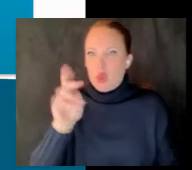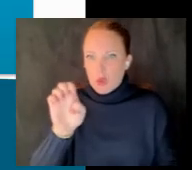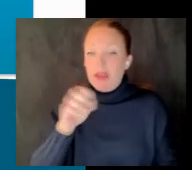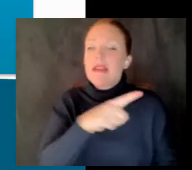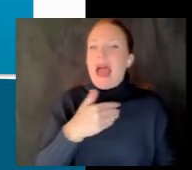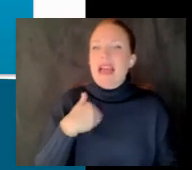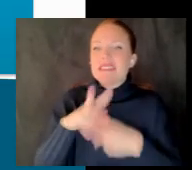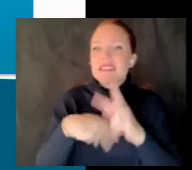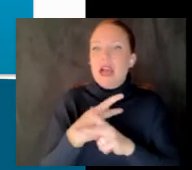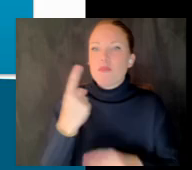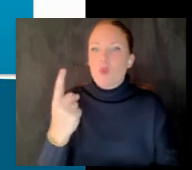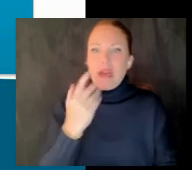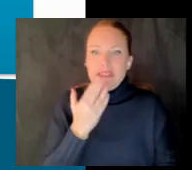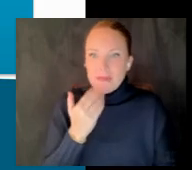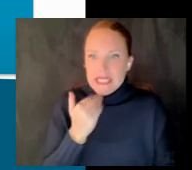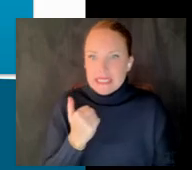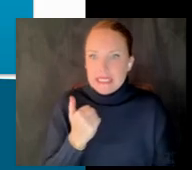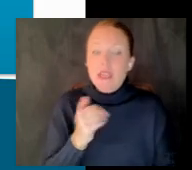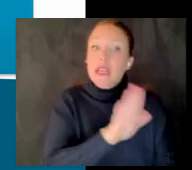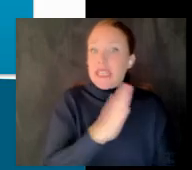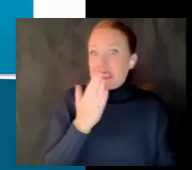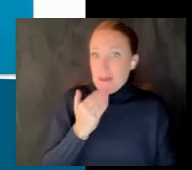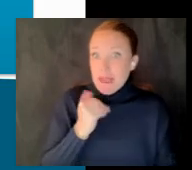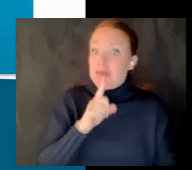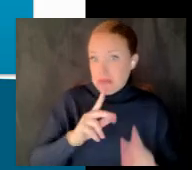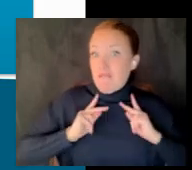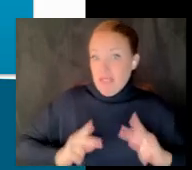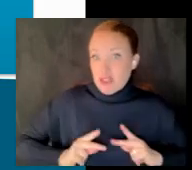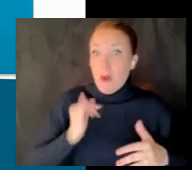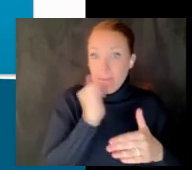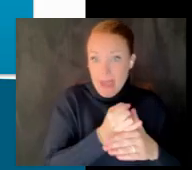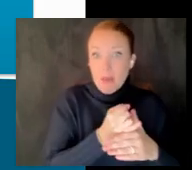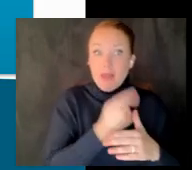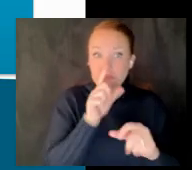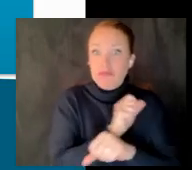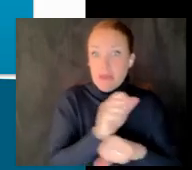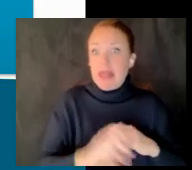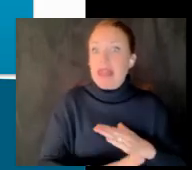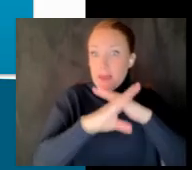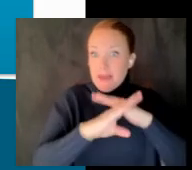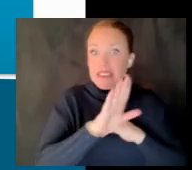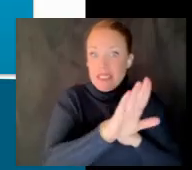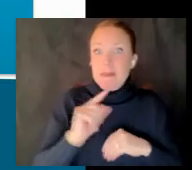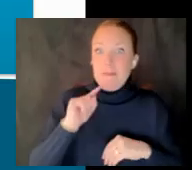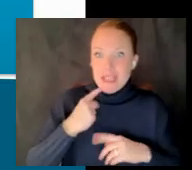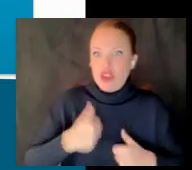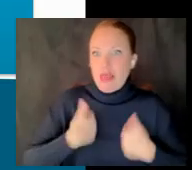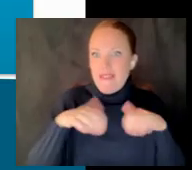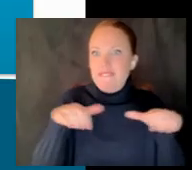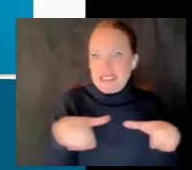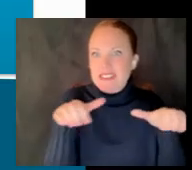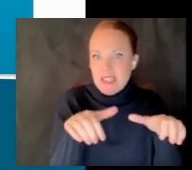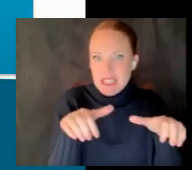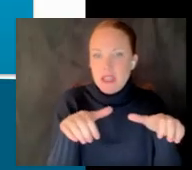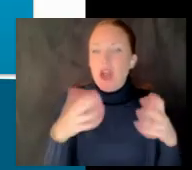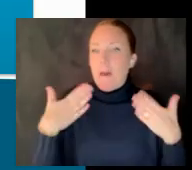1 diabetes. Luke's diabetes is a physical impairment that substantially limits a major life activity, specifically here, a